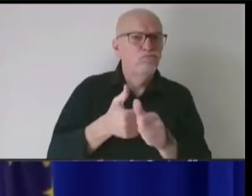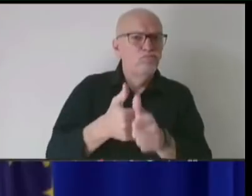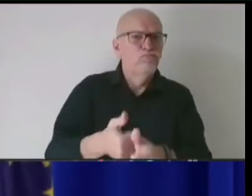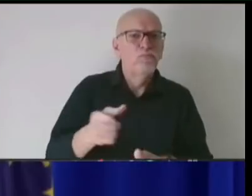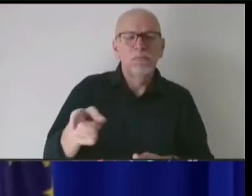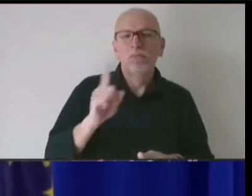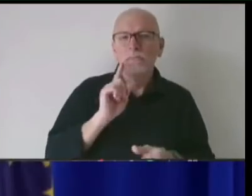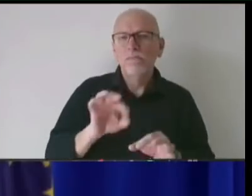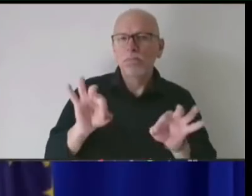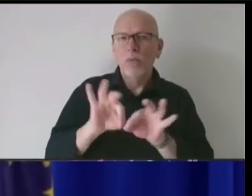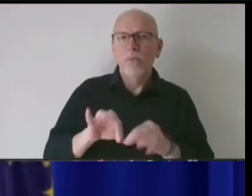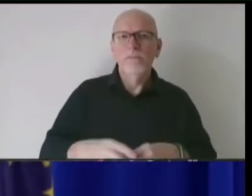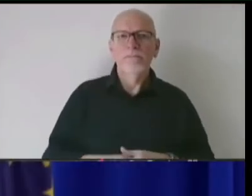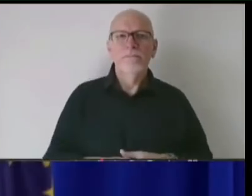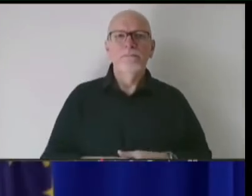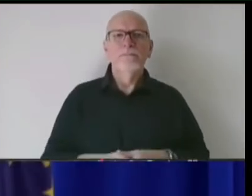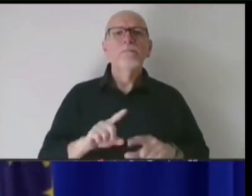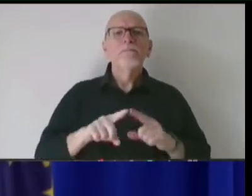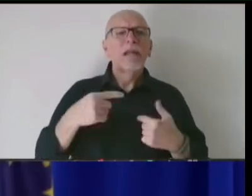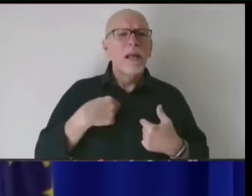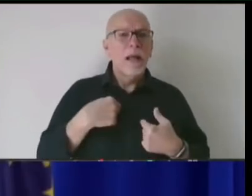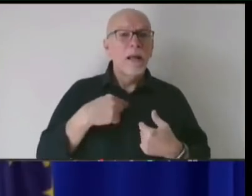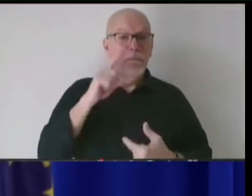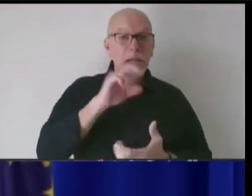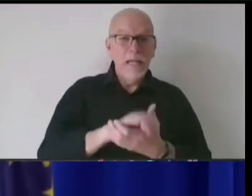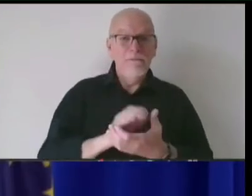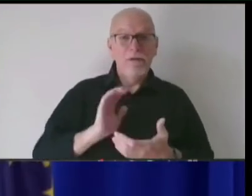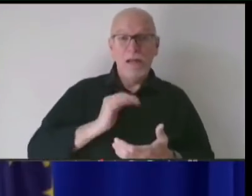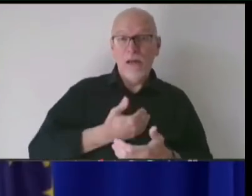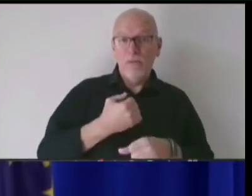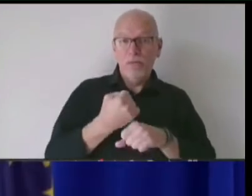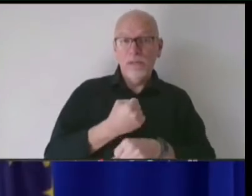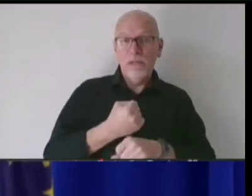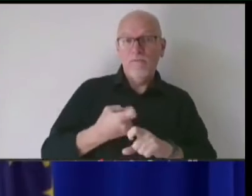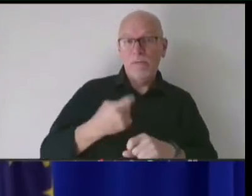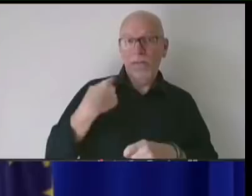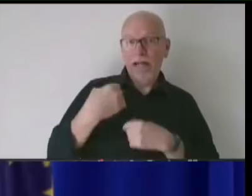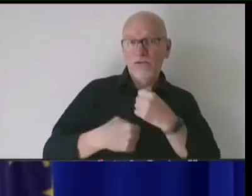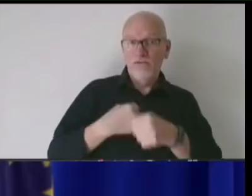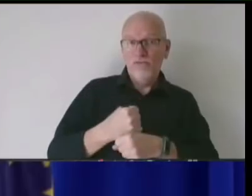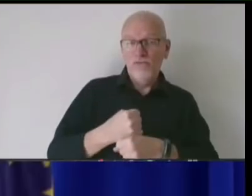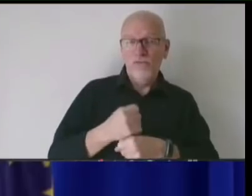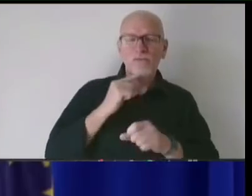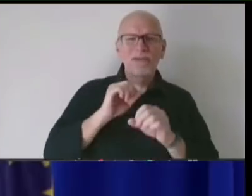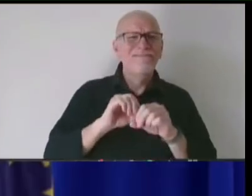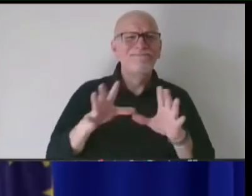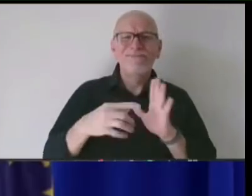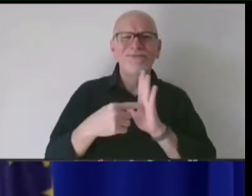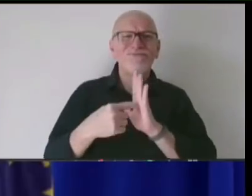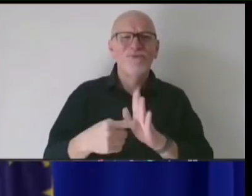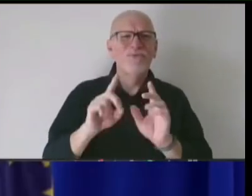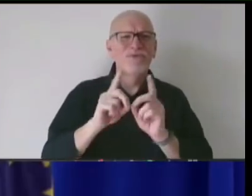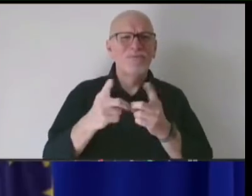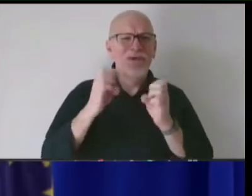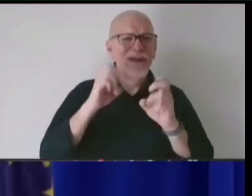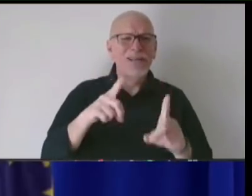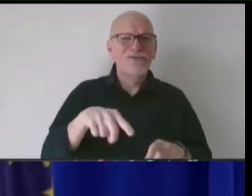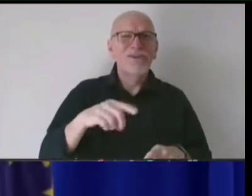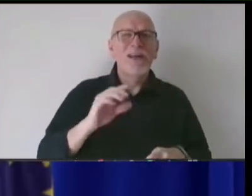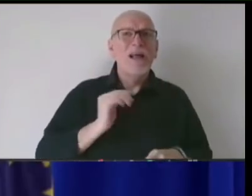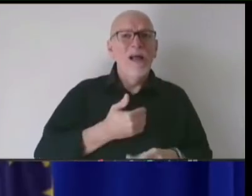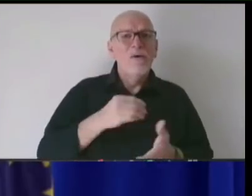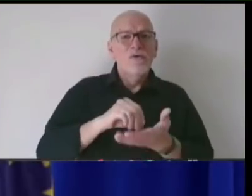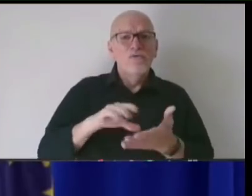important. But I do believe that our data from last year clearly shows through the Department of Education that our students